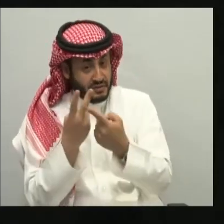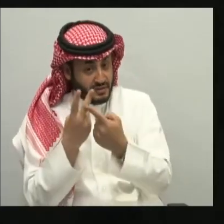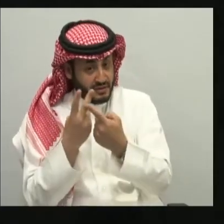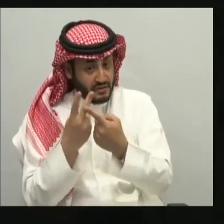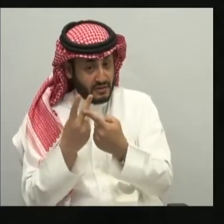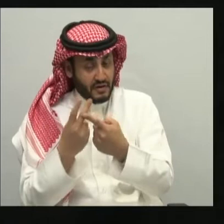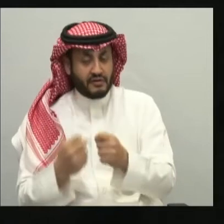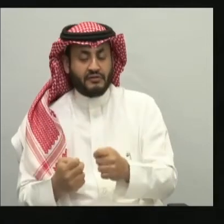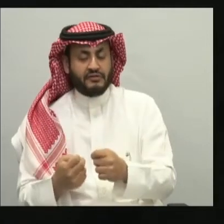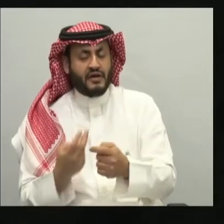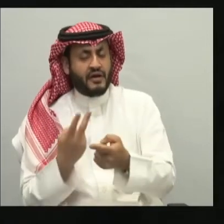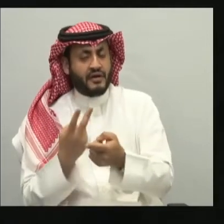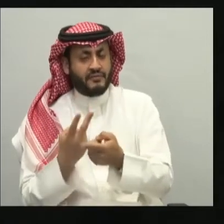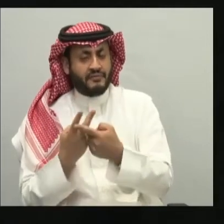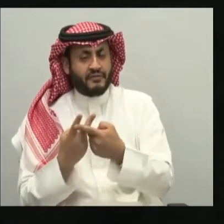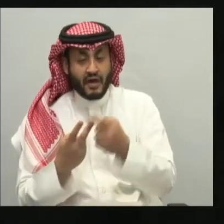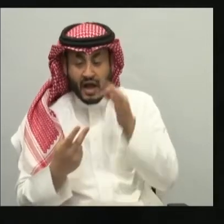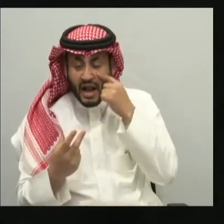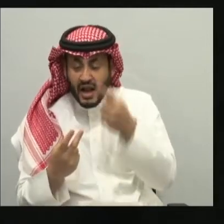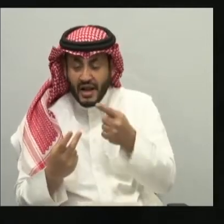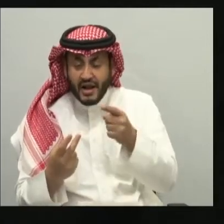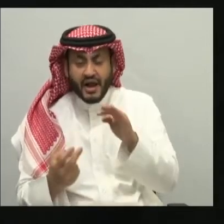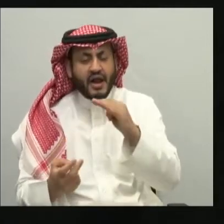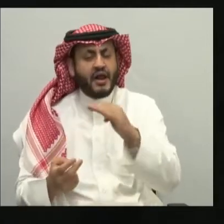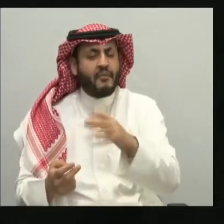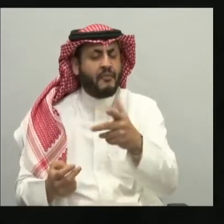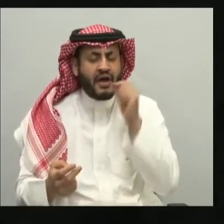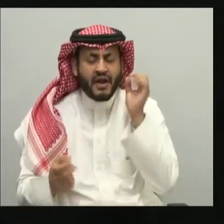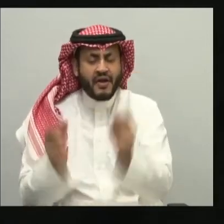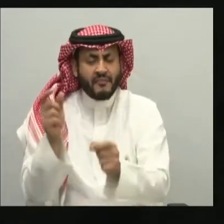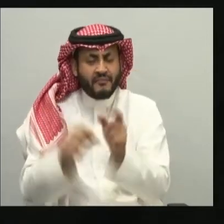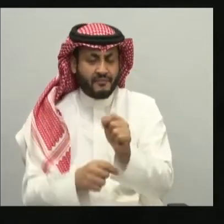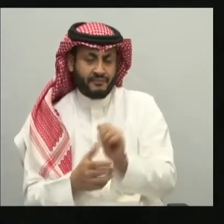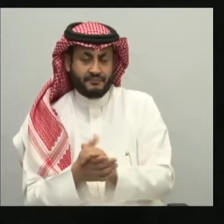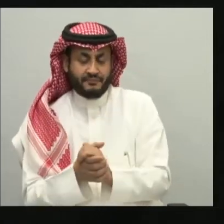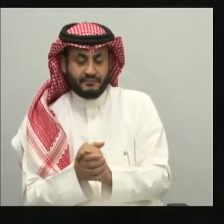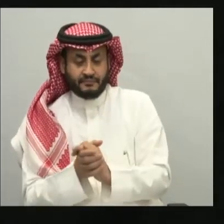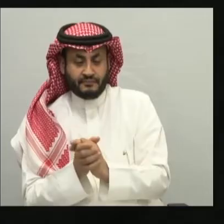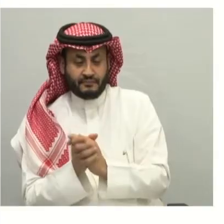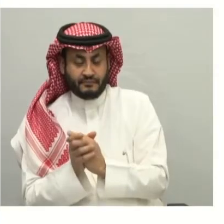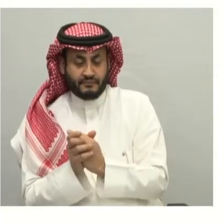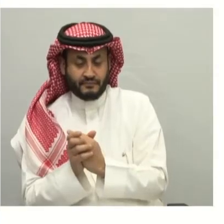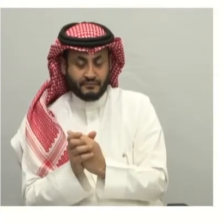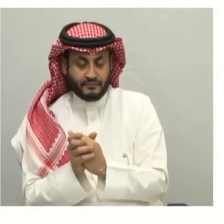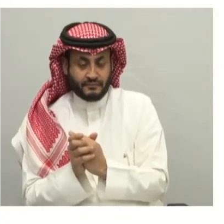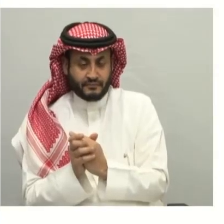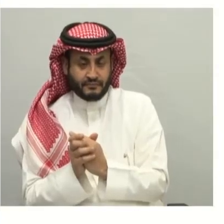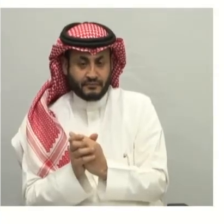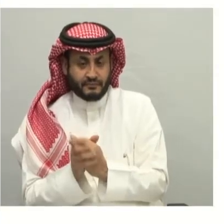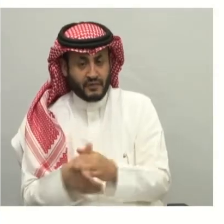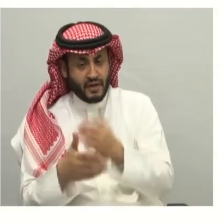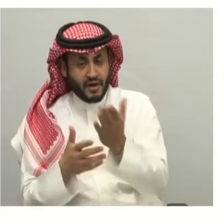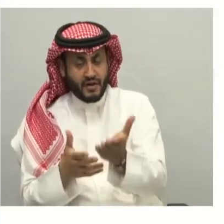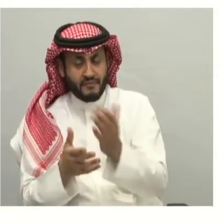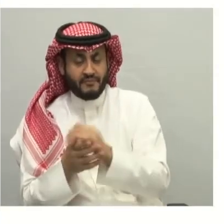and try to look for the answers to fill in this chart. So, let's begin with